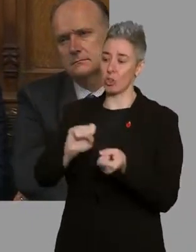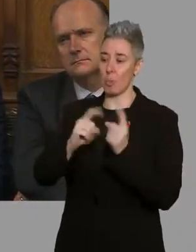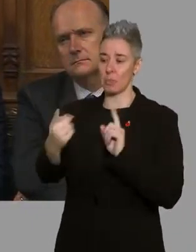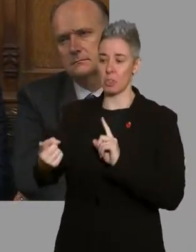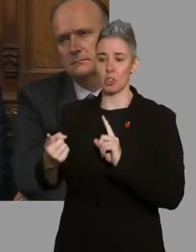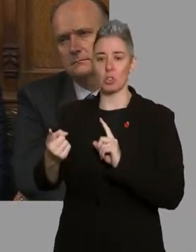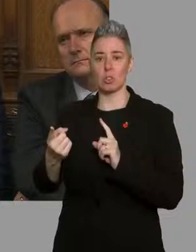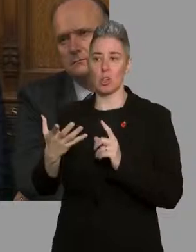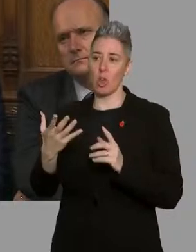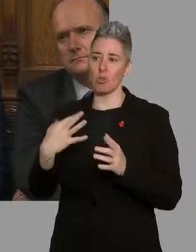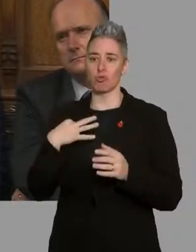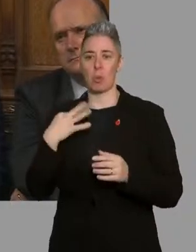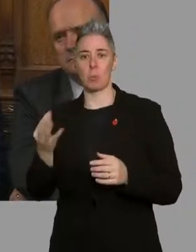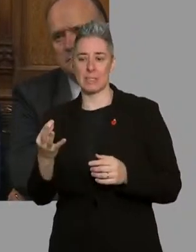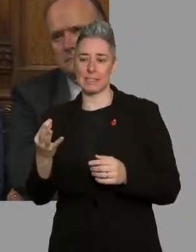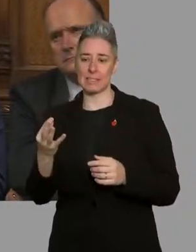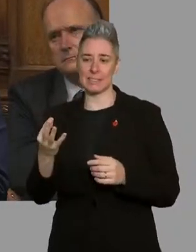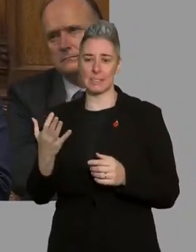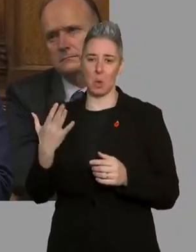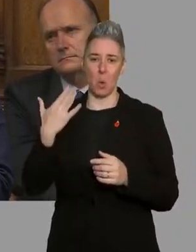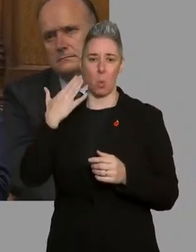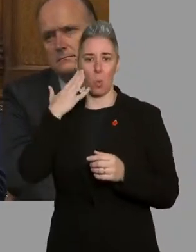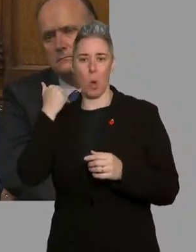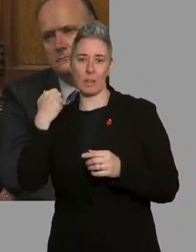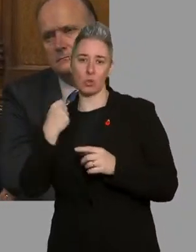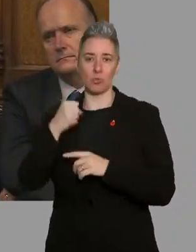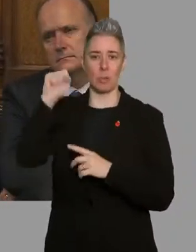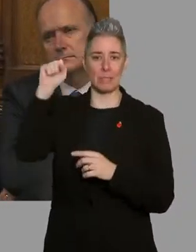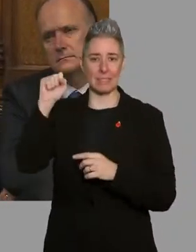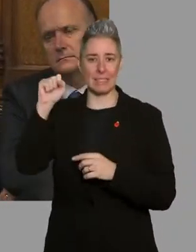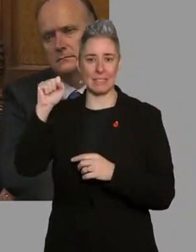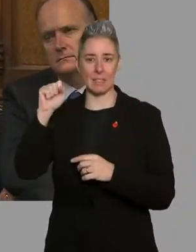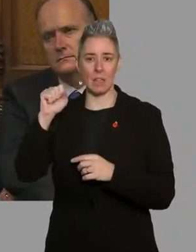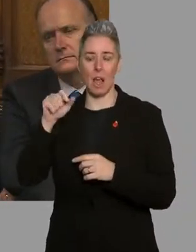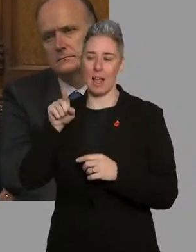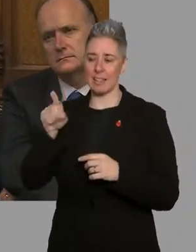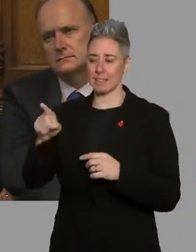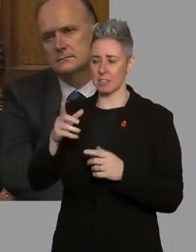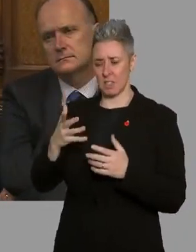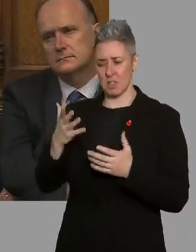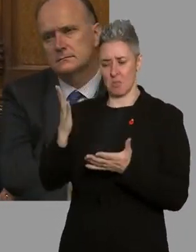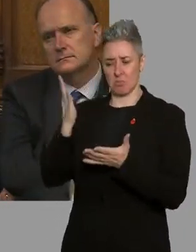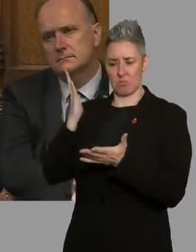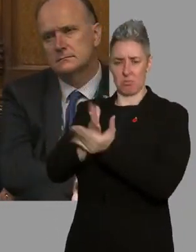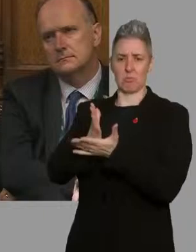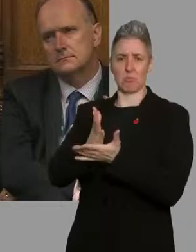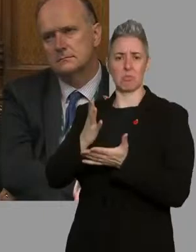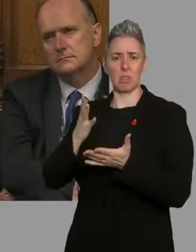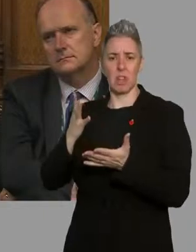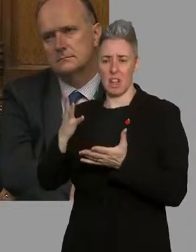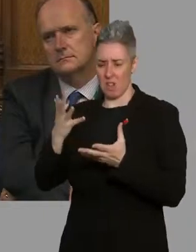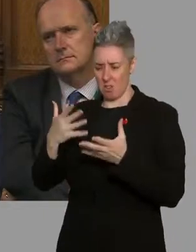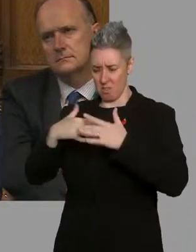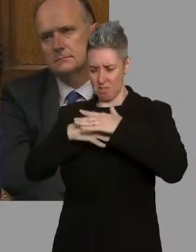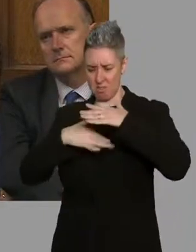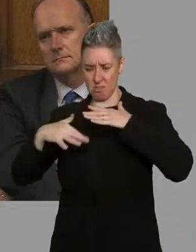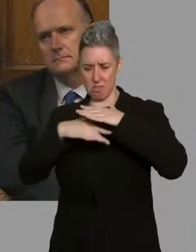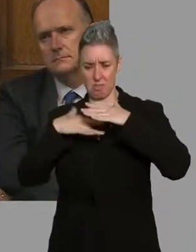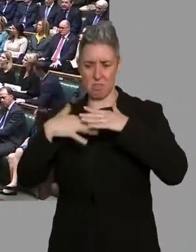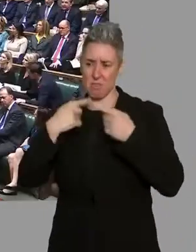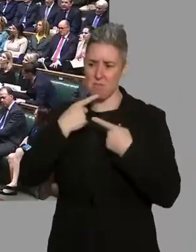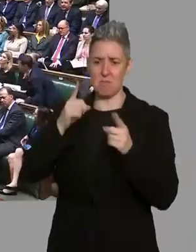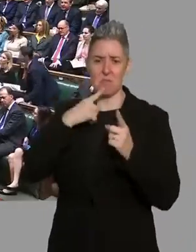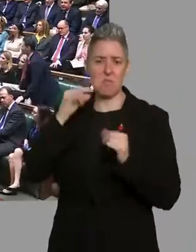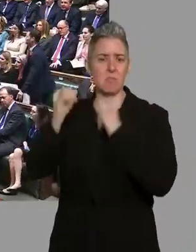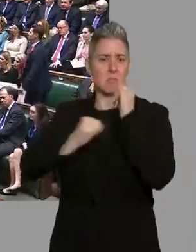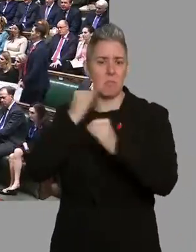of white supremacy's black collaborator class, with all the race traitor innuendo that carries? And if he doesn't, why hasn't he removed the whip?